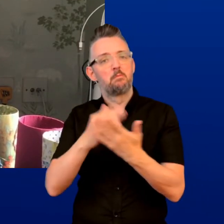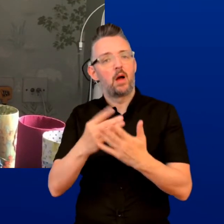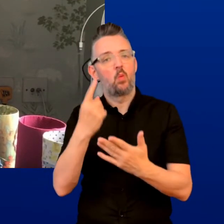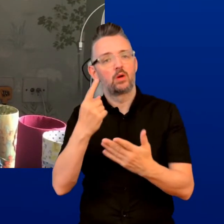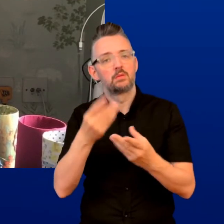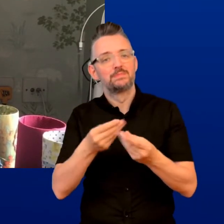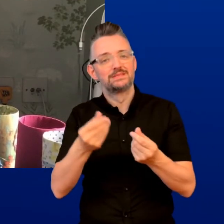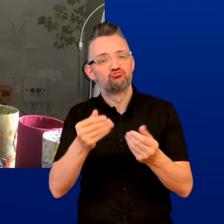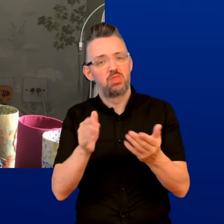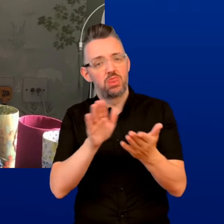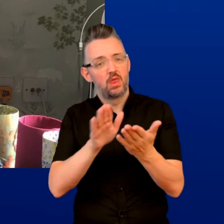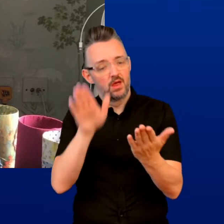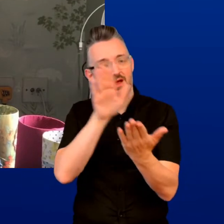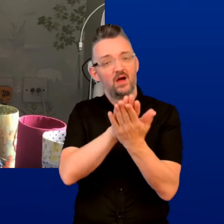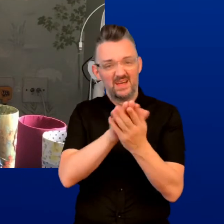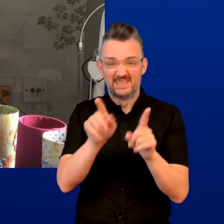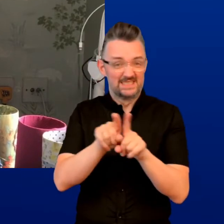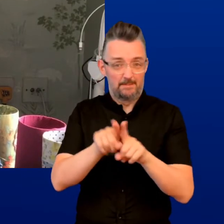one.